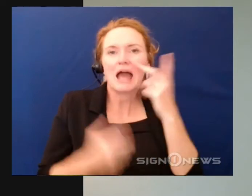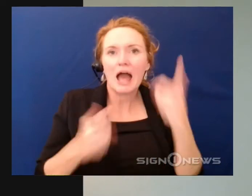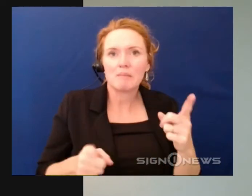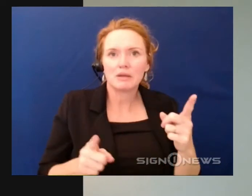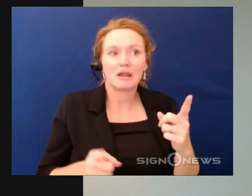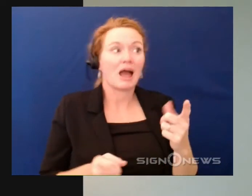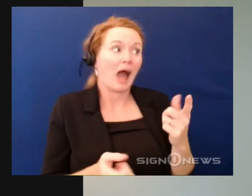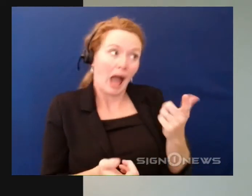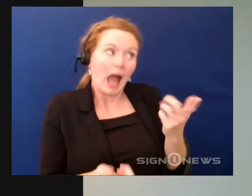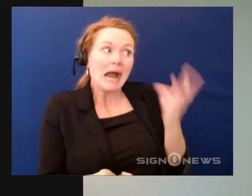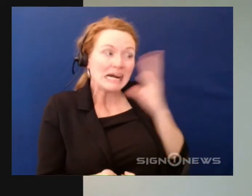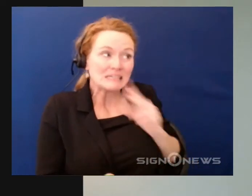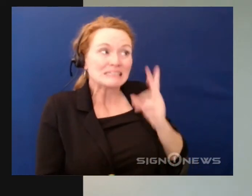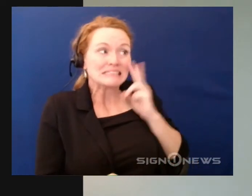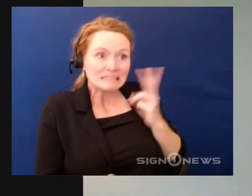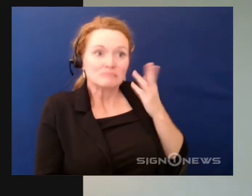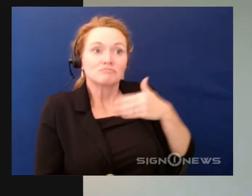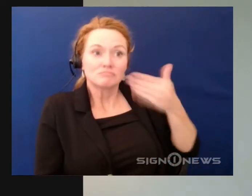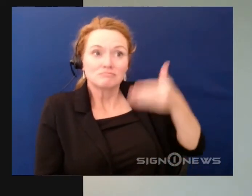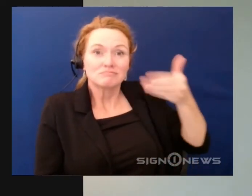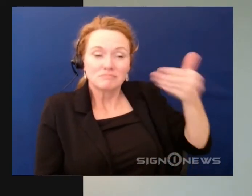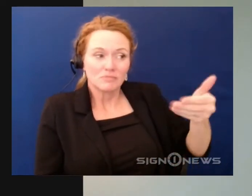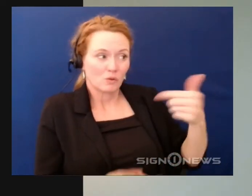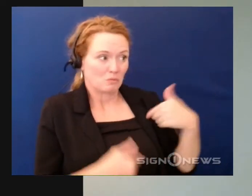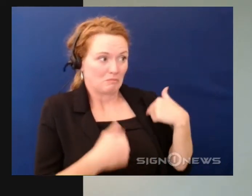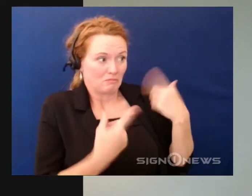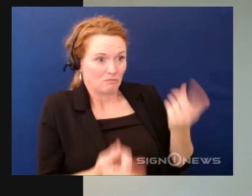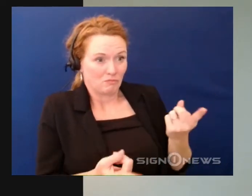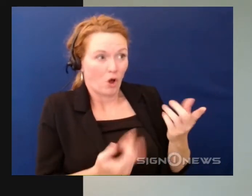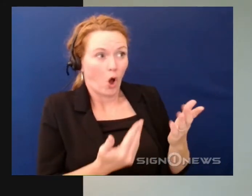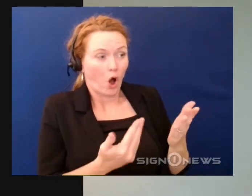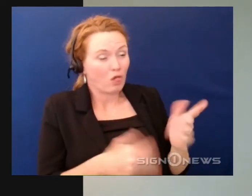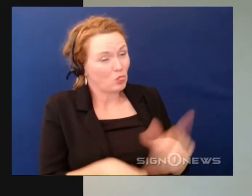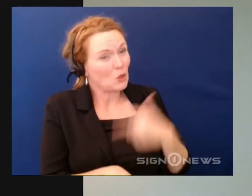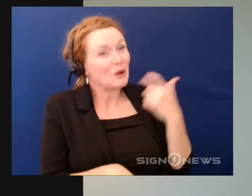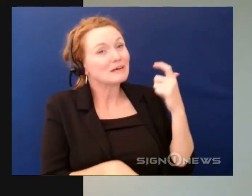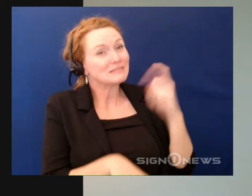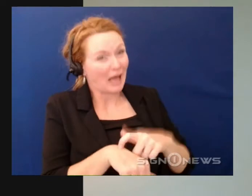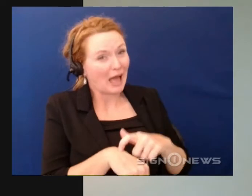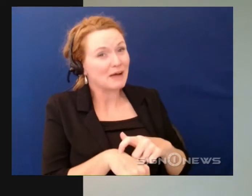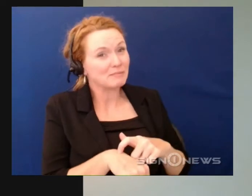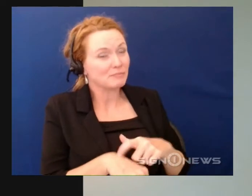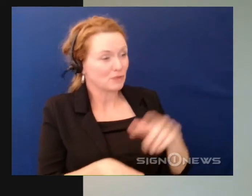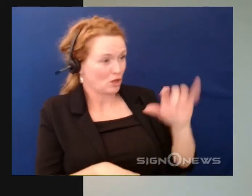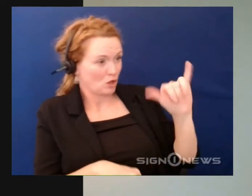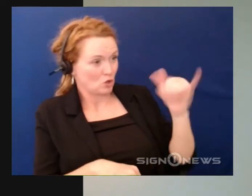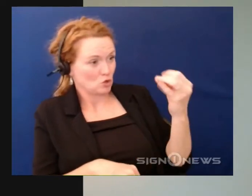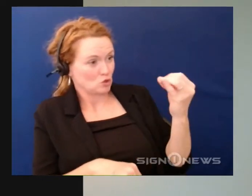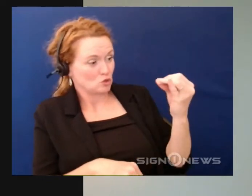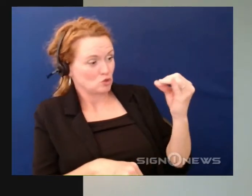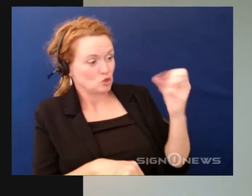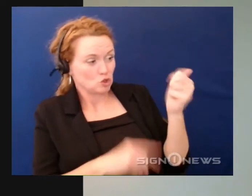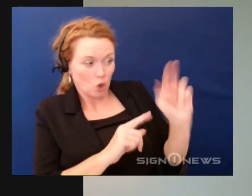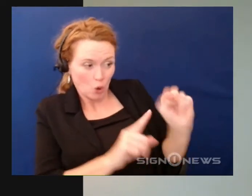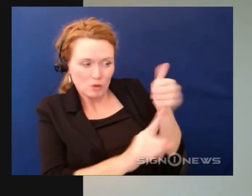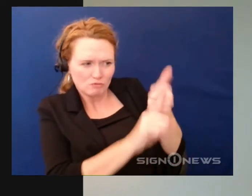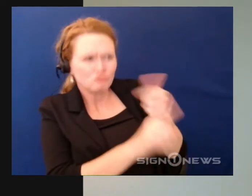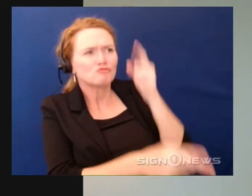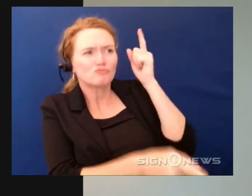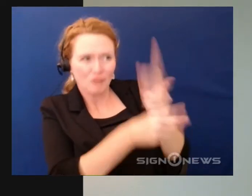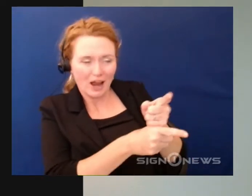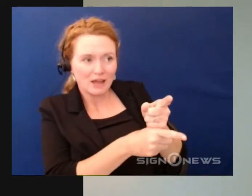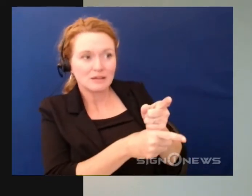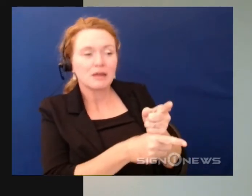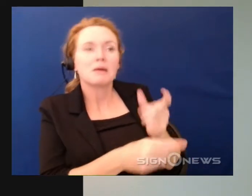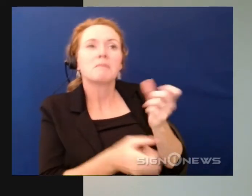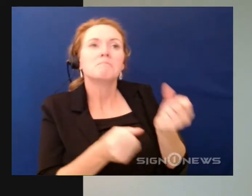right? I mean, we've been doing this work for what feels like a long time now. I think Joan is absolutely right about the